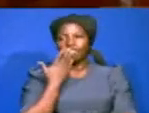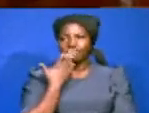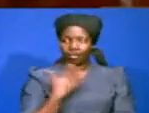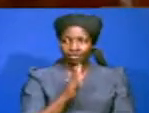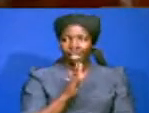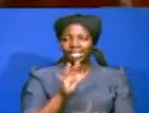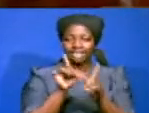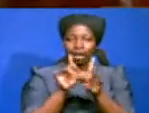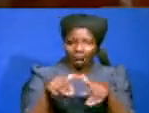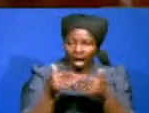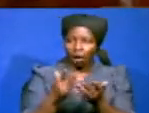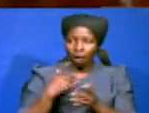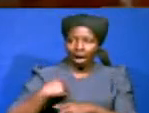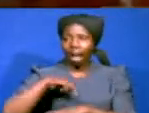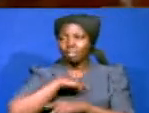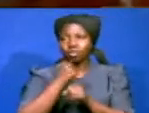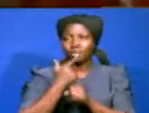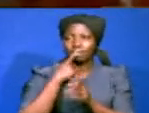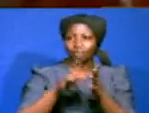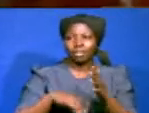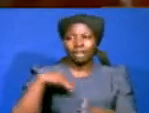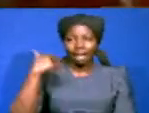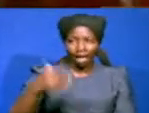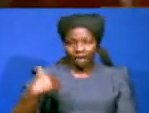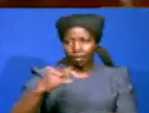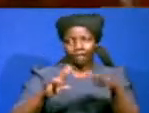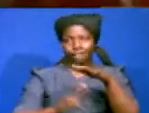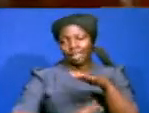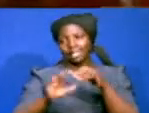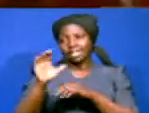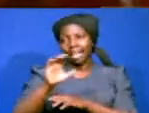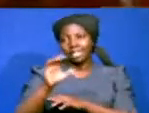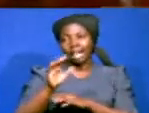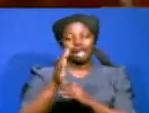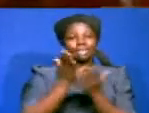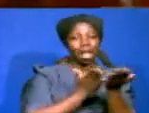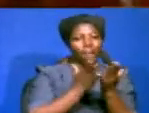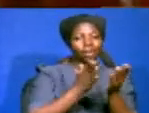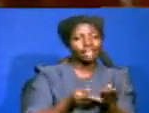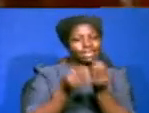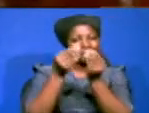Like we do, we say every vice chancellor serves and passes the baton to the next one.